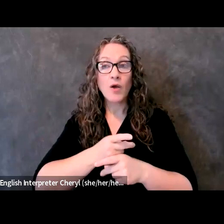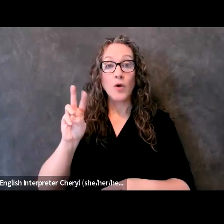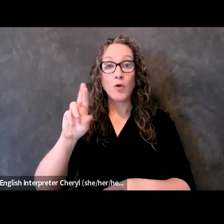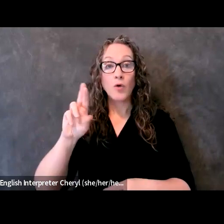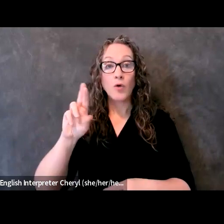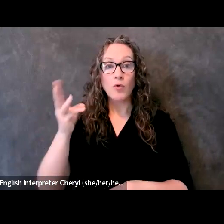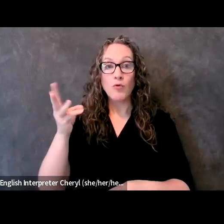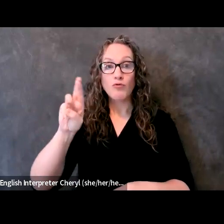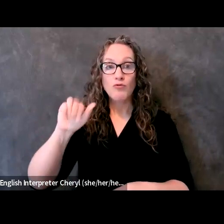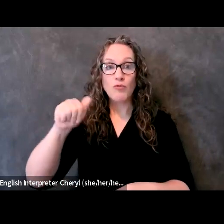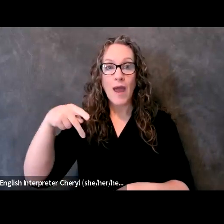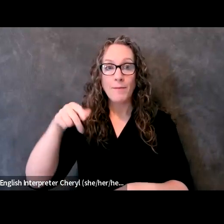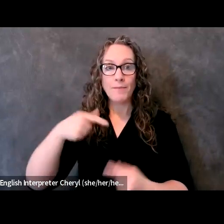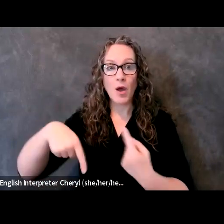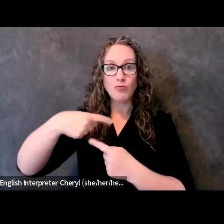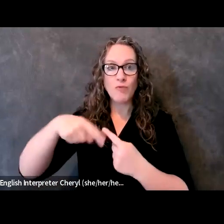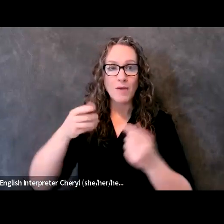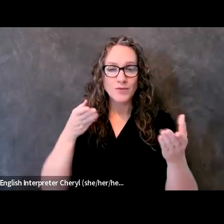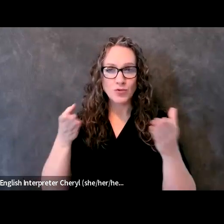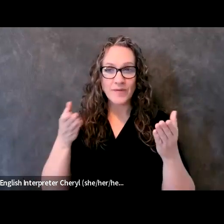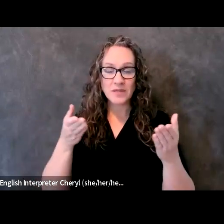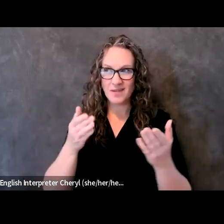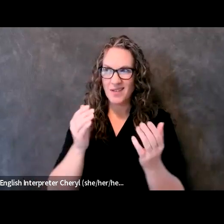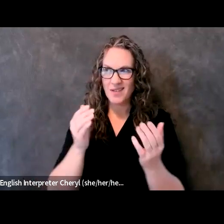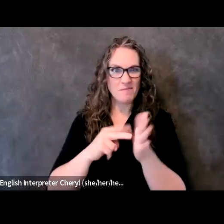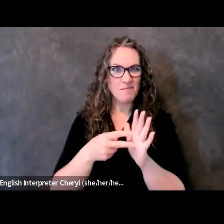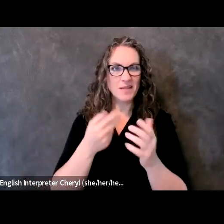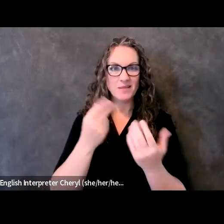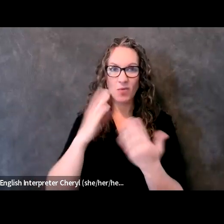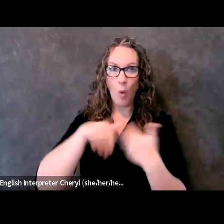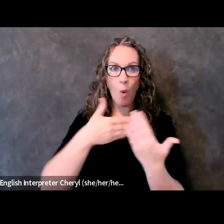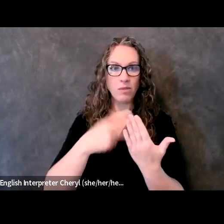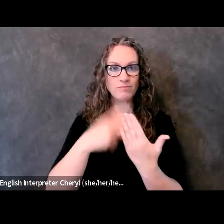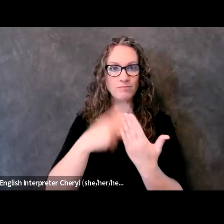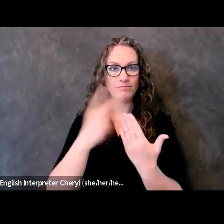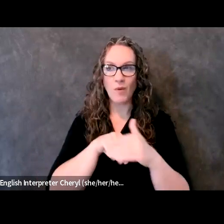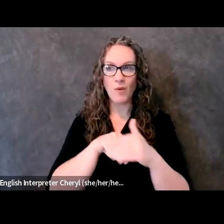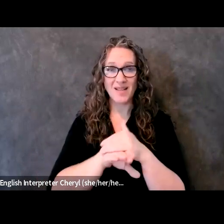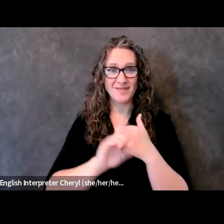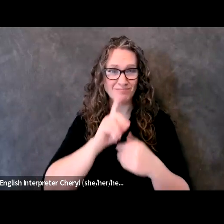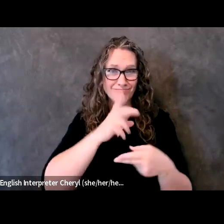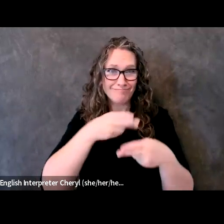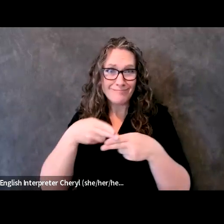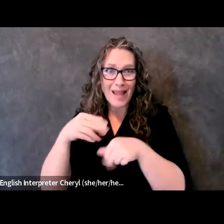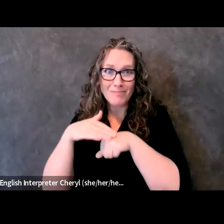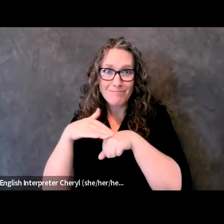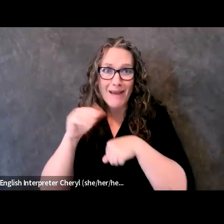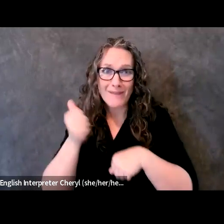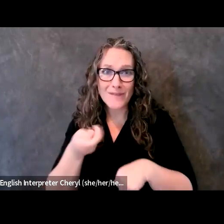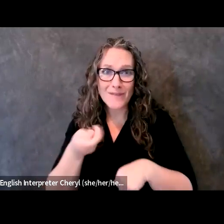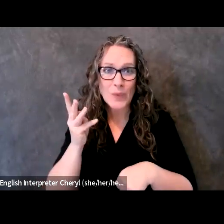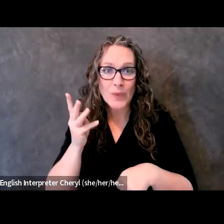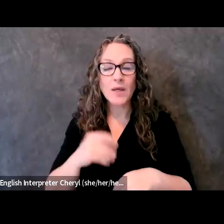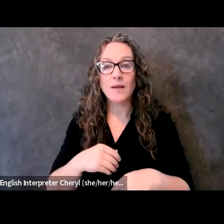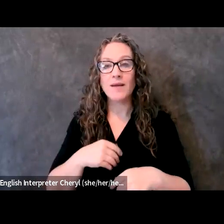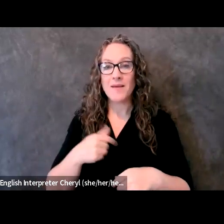needed to make it programmatically accessible too. And those are just a few of them. I'm actually going to, I'm